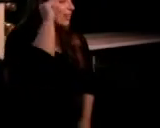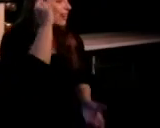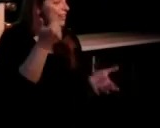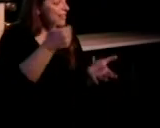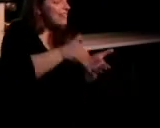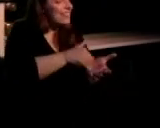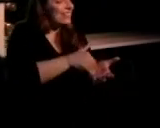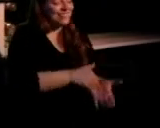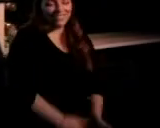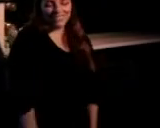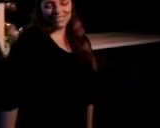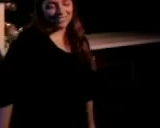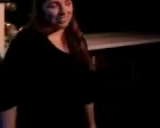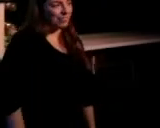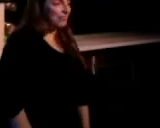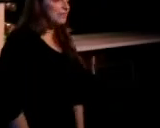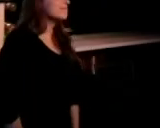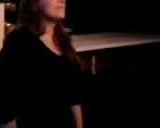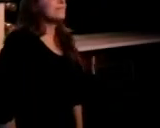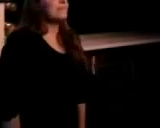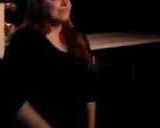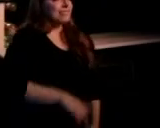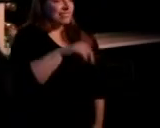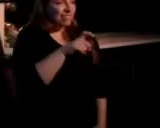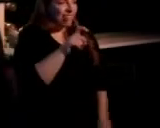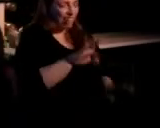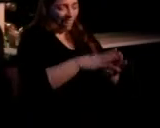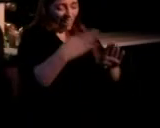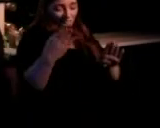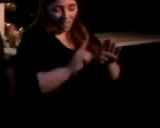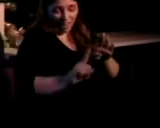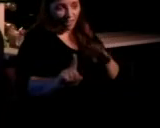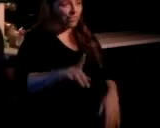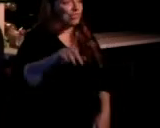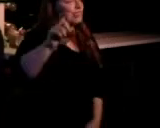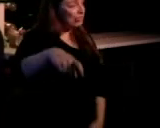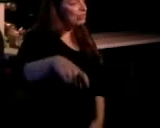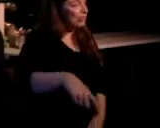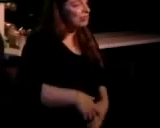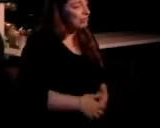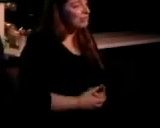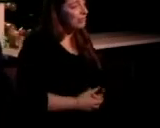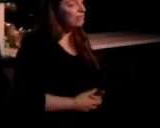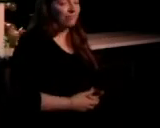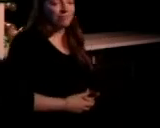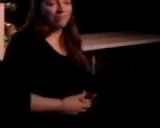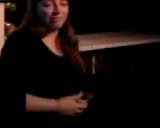junior high. I should just walk on out that door.